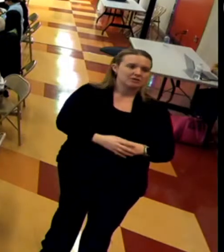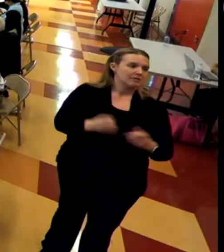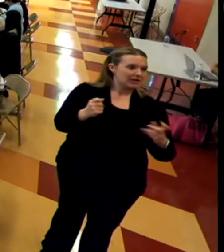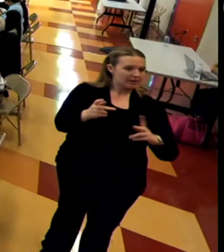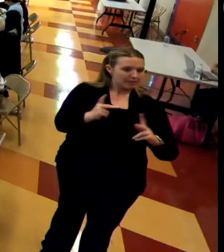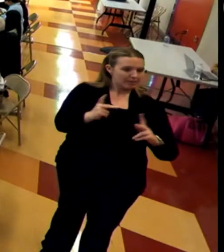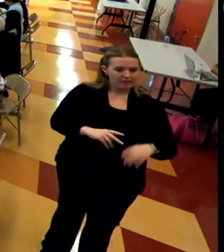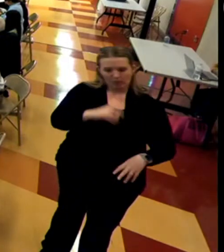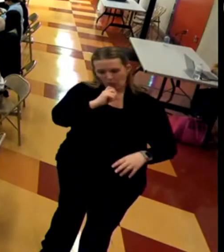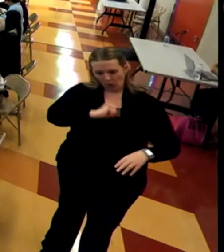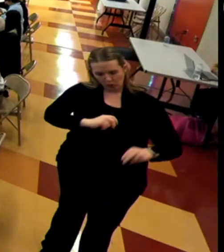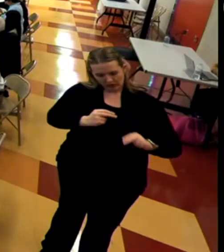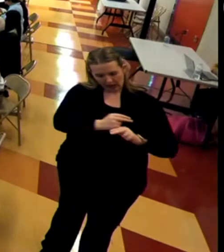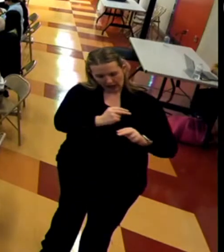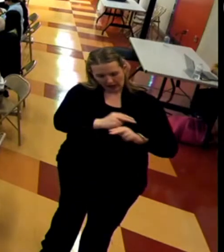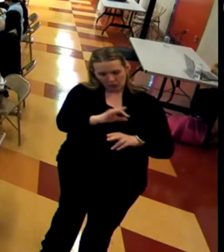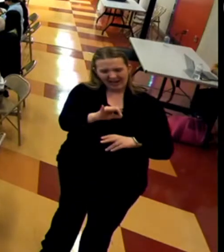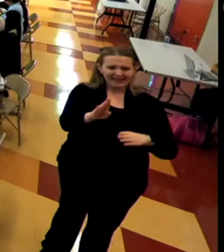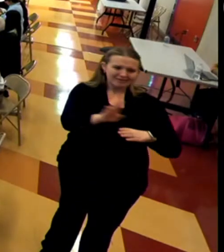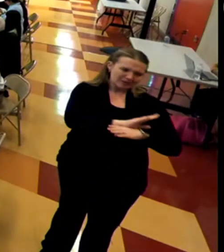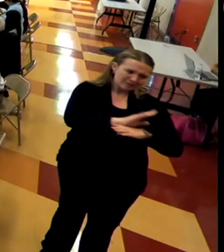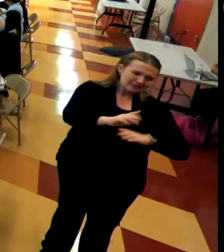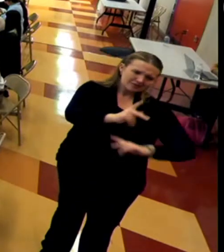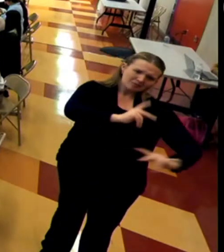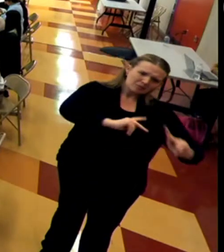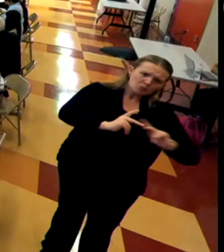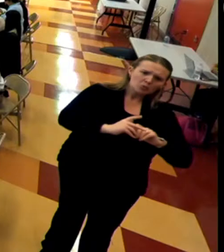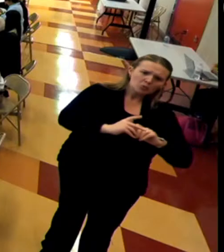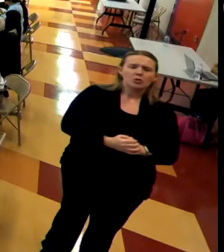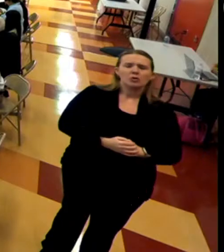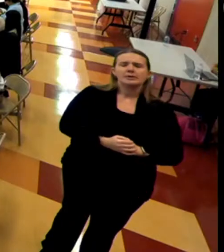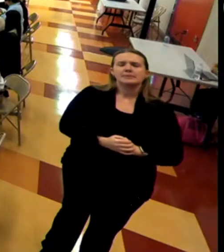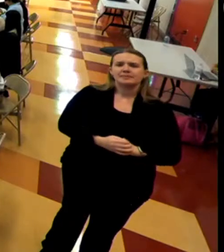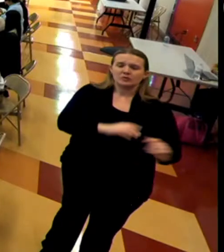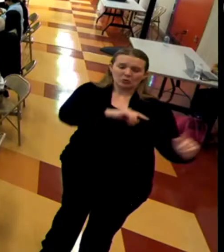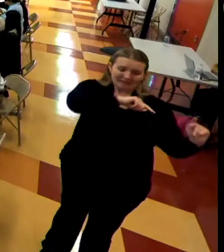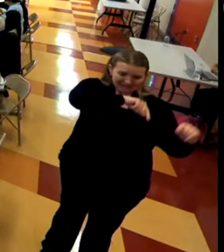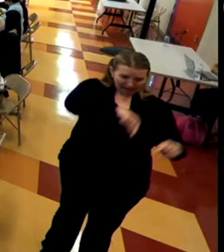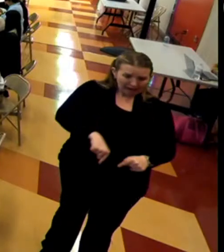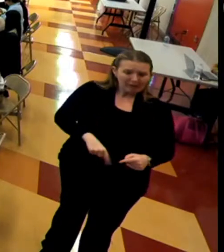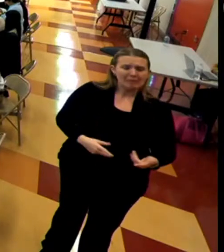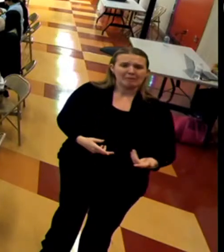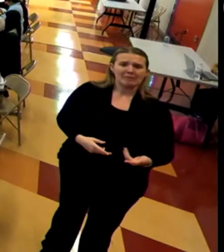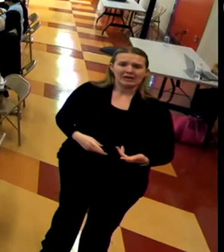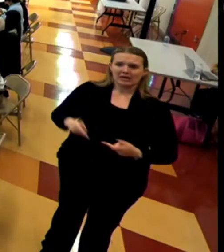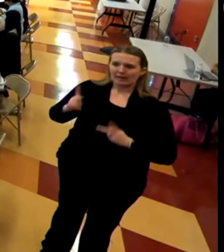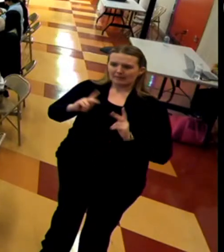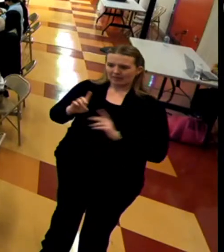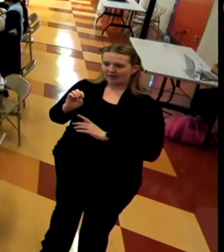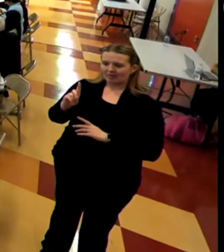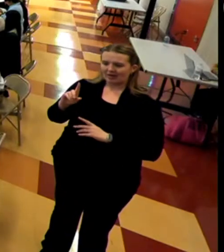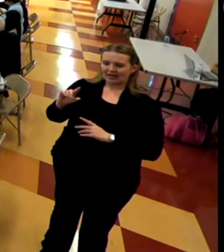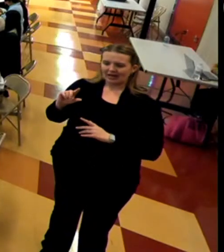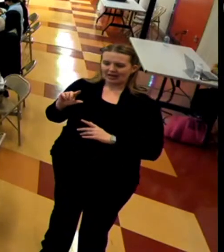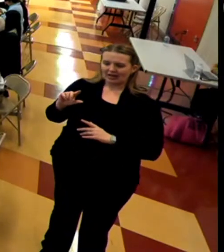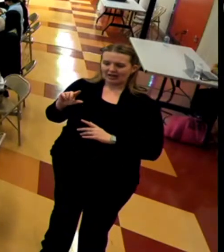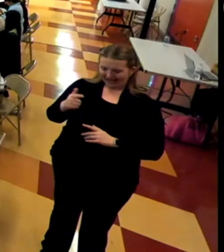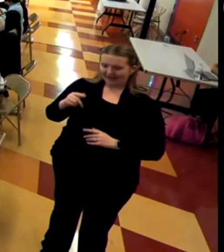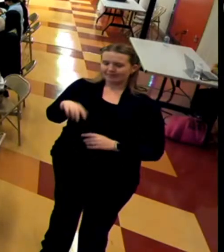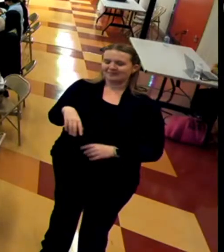old Highway 90 business folks come in, and we've had the people from the Edgewood